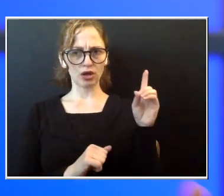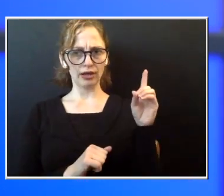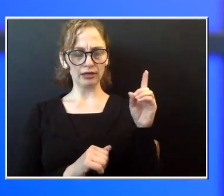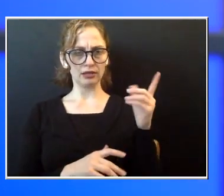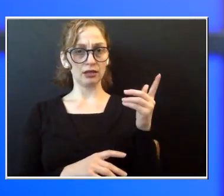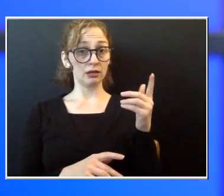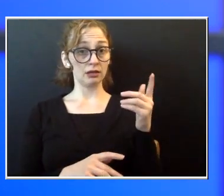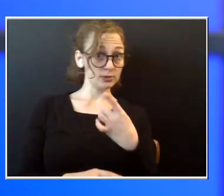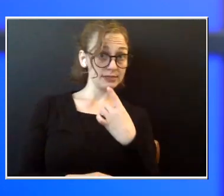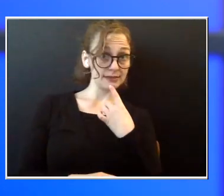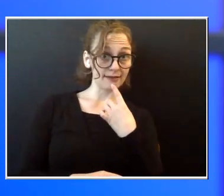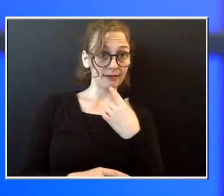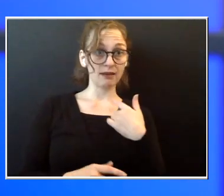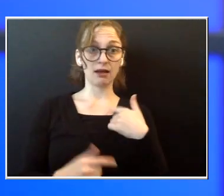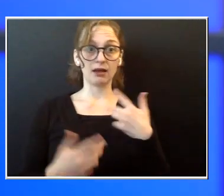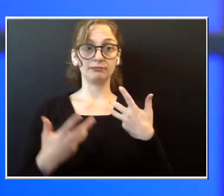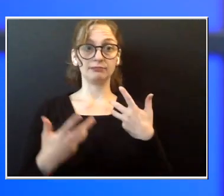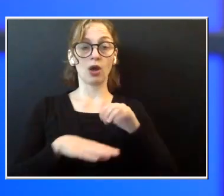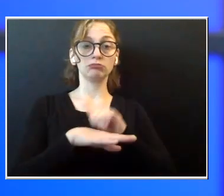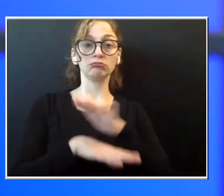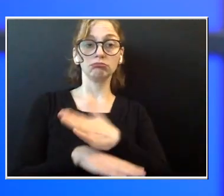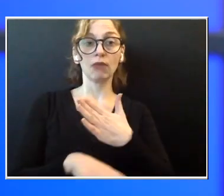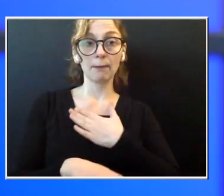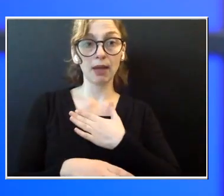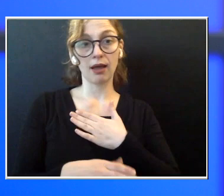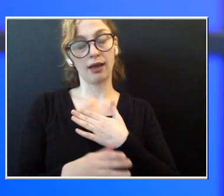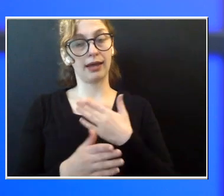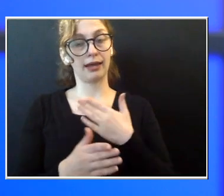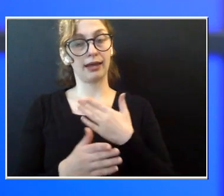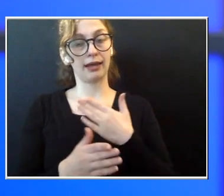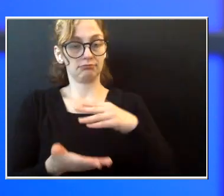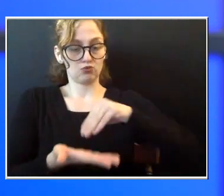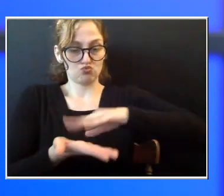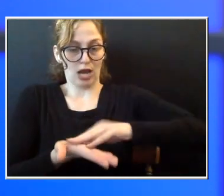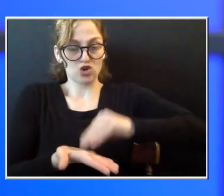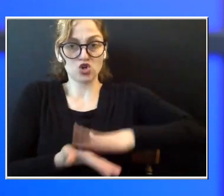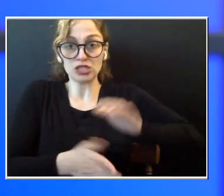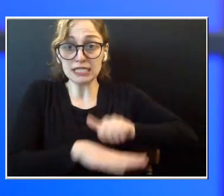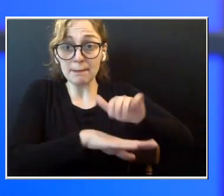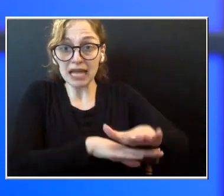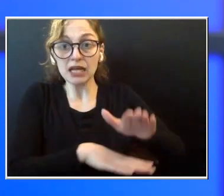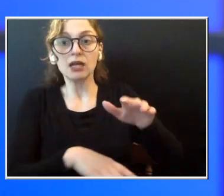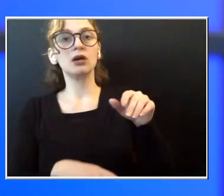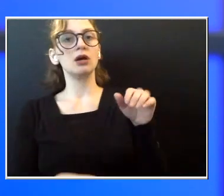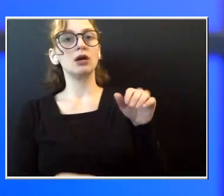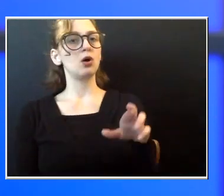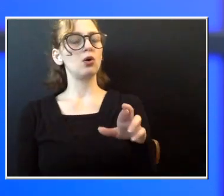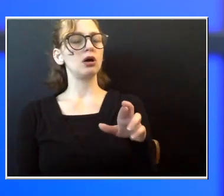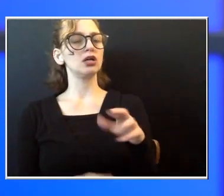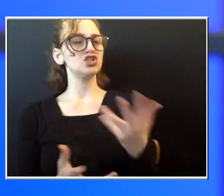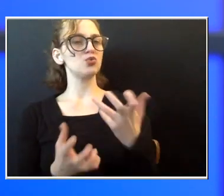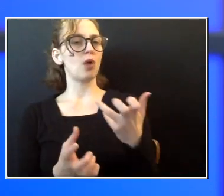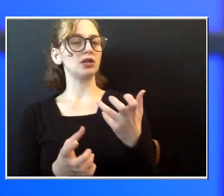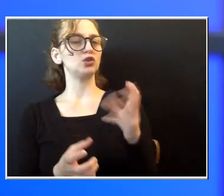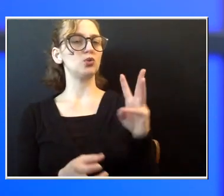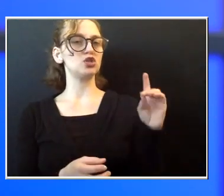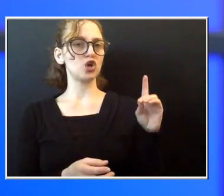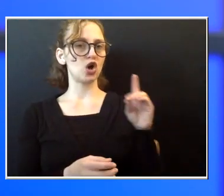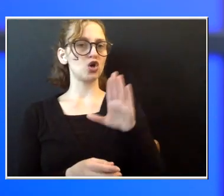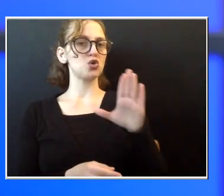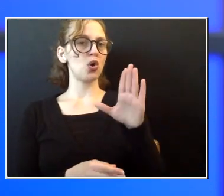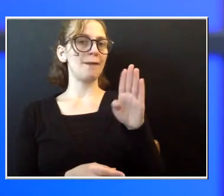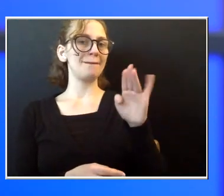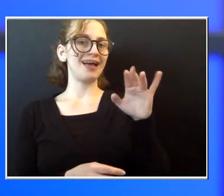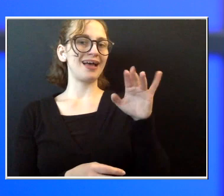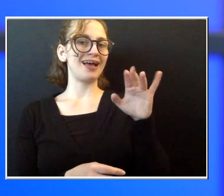anymore submitted to the database? Or do you also want your biospecimens withdrawn? And these are two different questions. Both